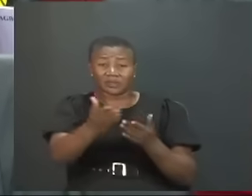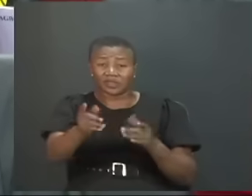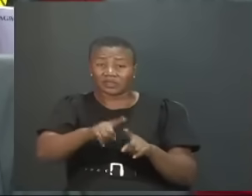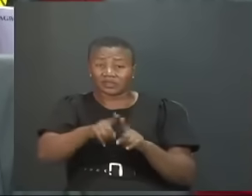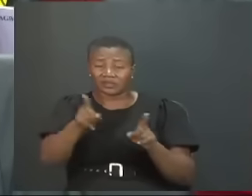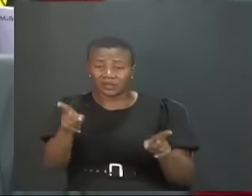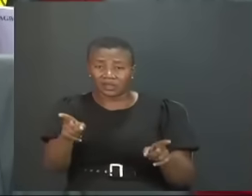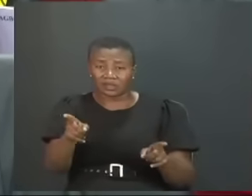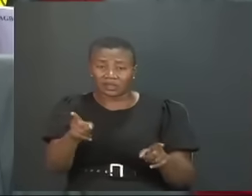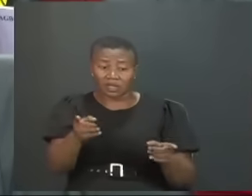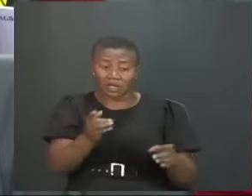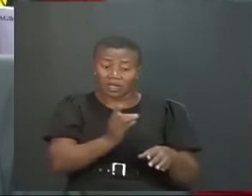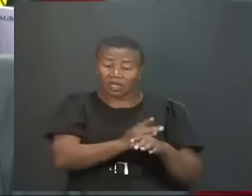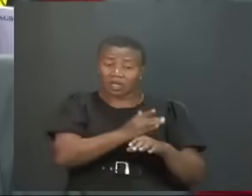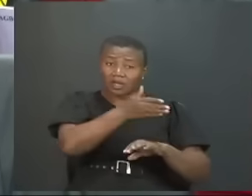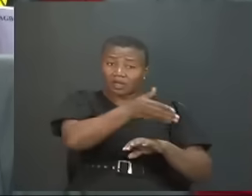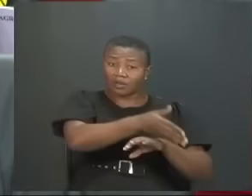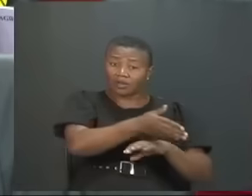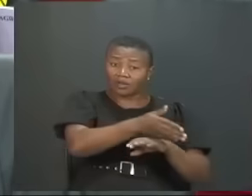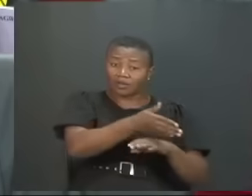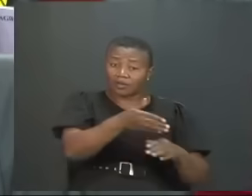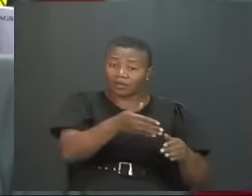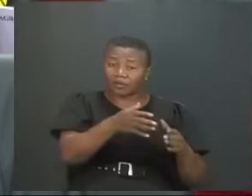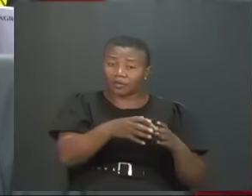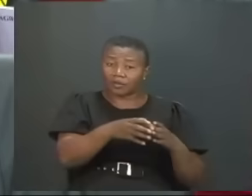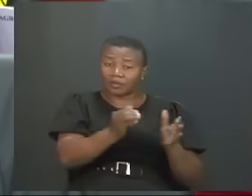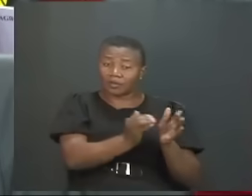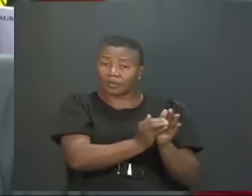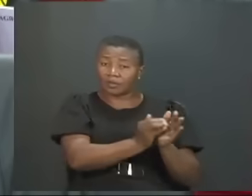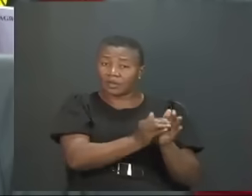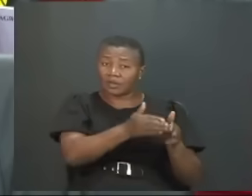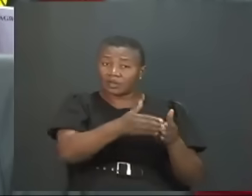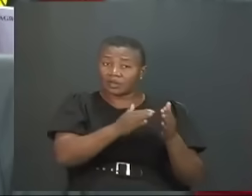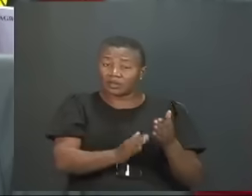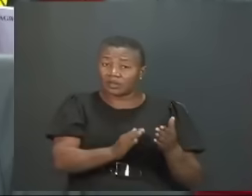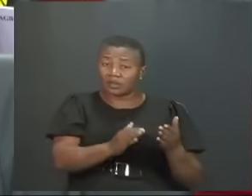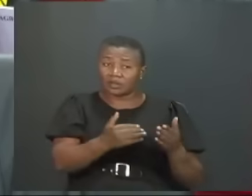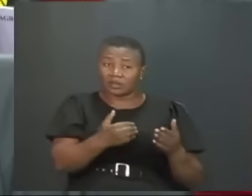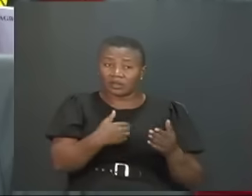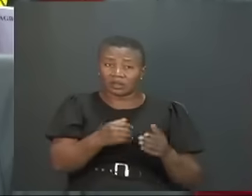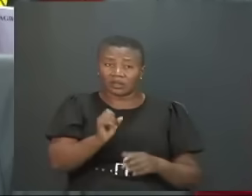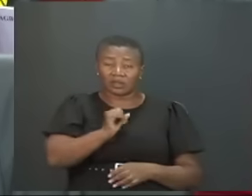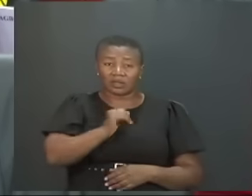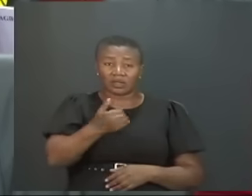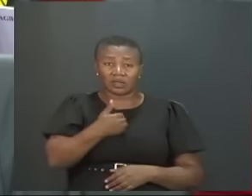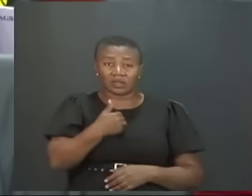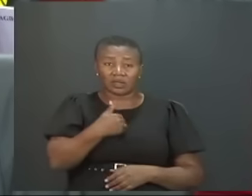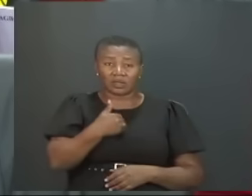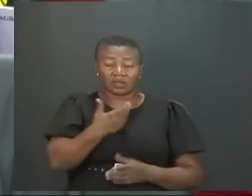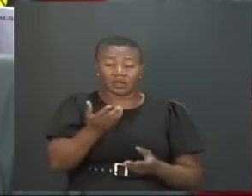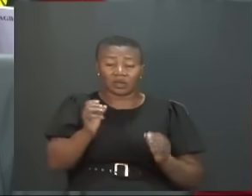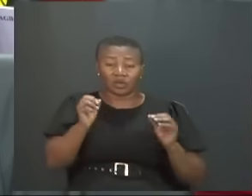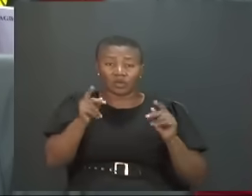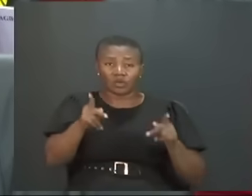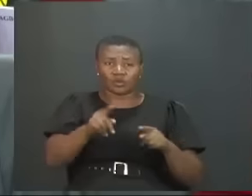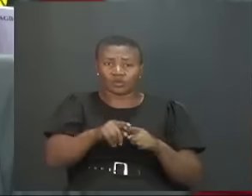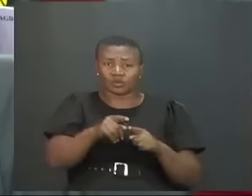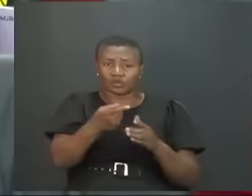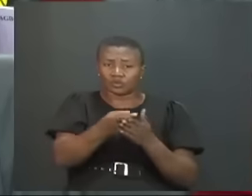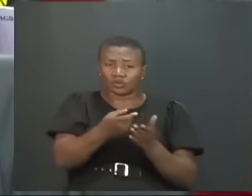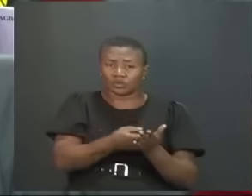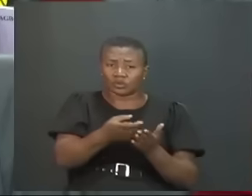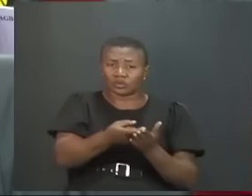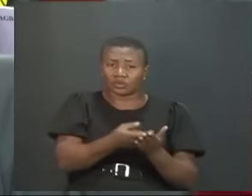leader has commented in on fact, business without statement. cutting you short, I have the privilege of discussing this with